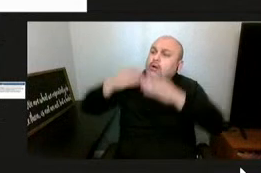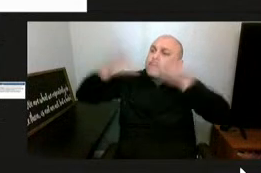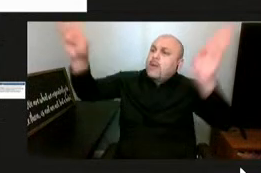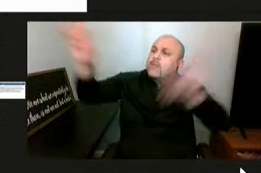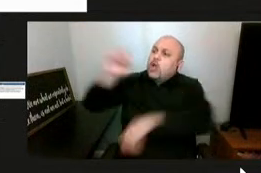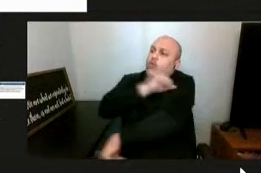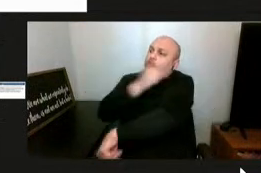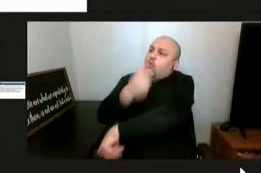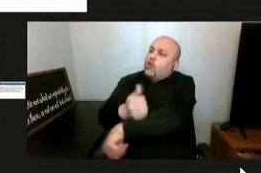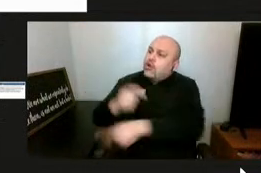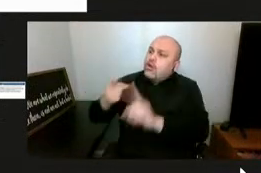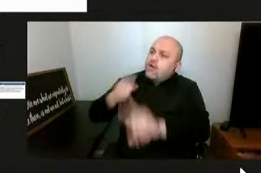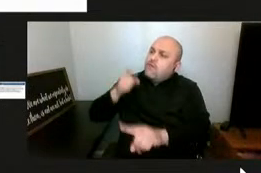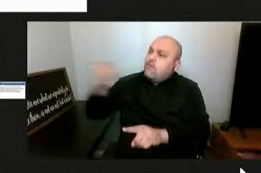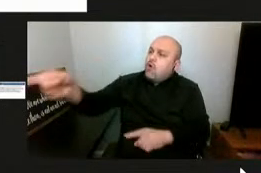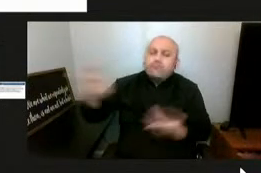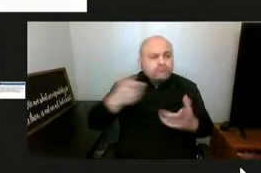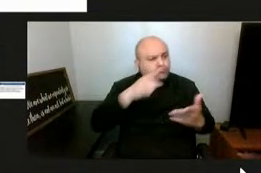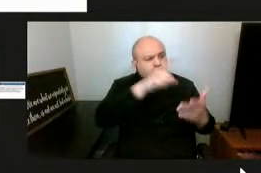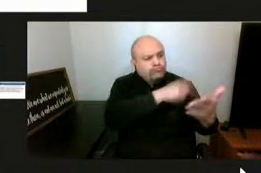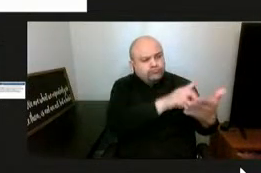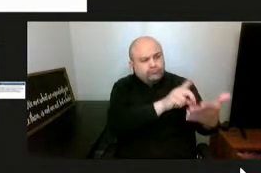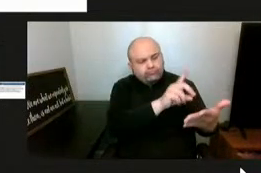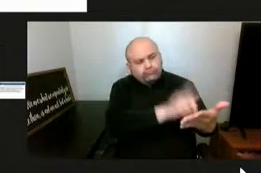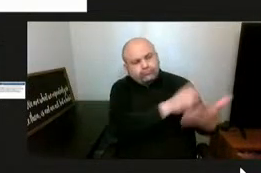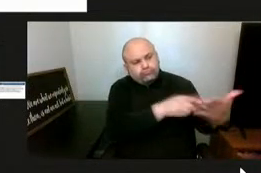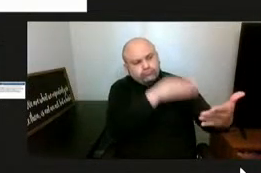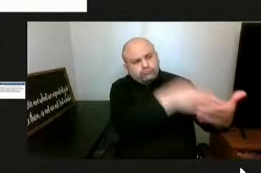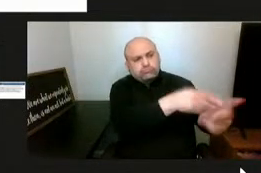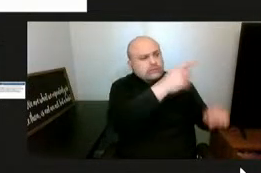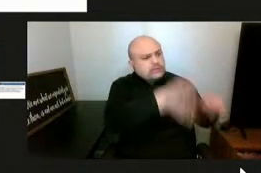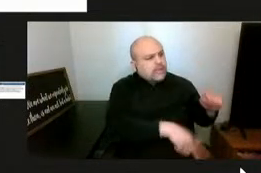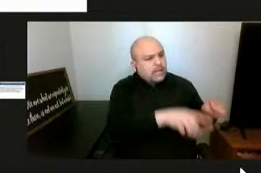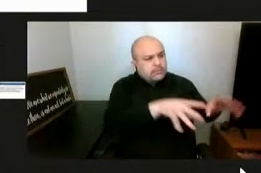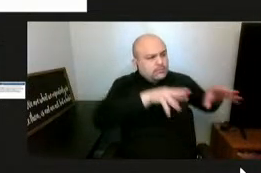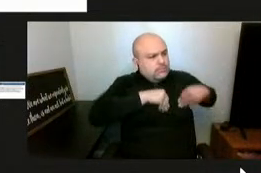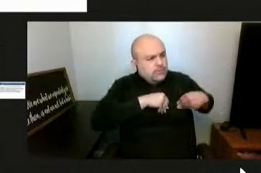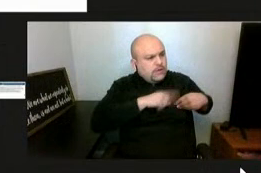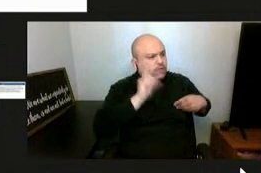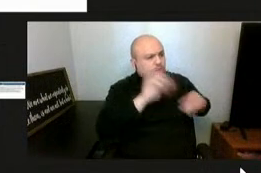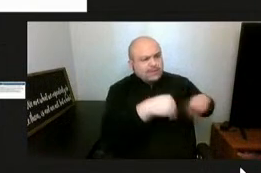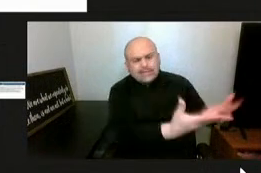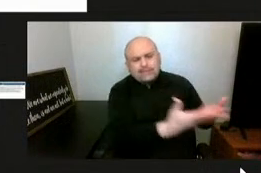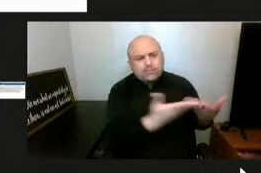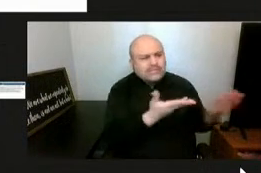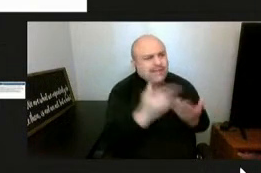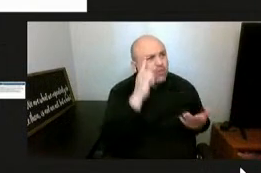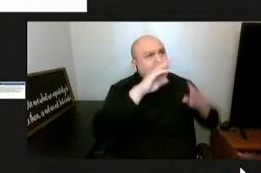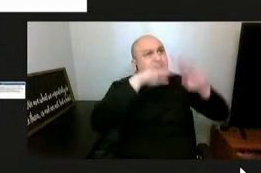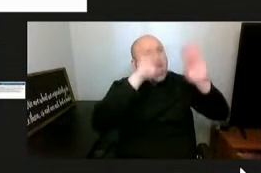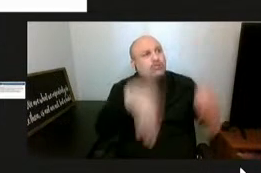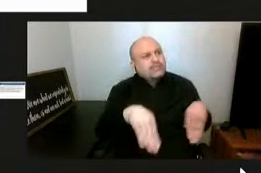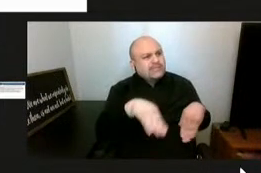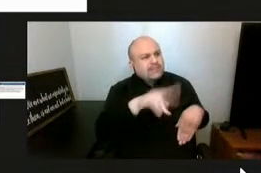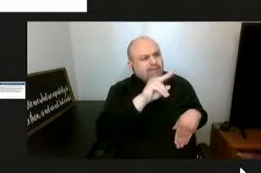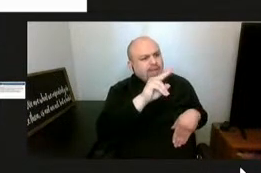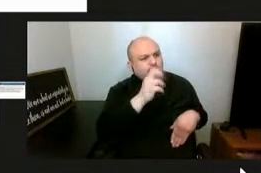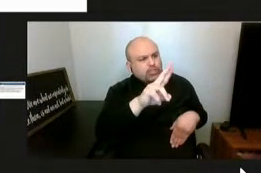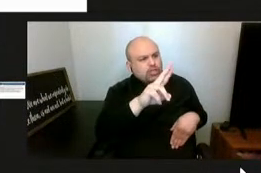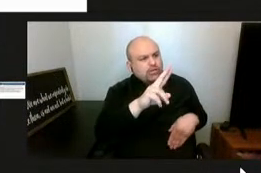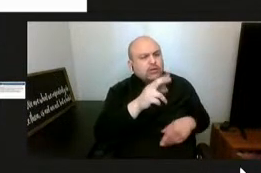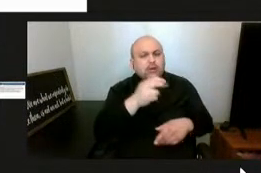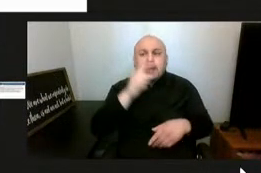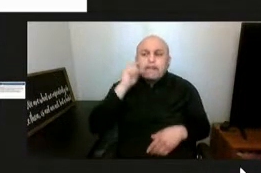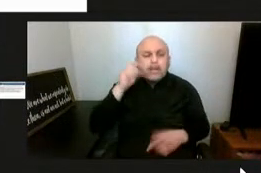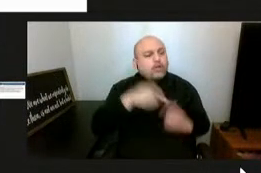from disqualifying individuals from eligibility for the housing vouchers on the basis of criminal